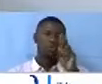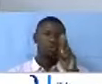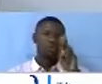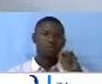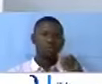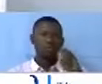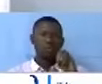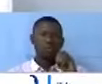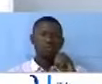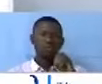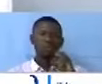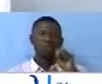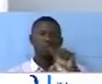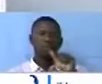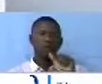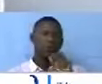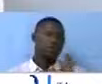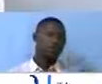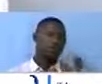Yabo. From Gamta.